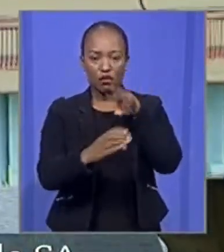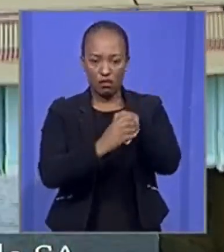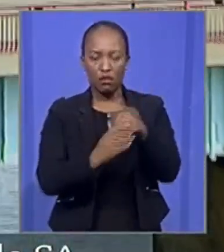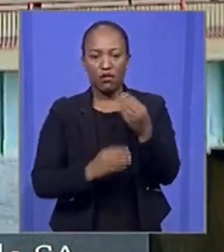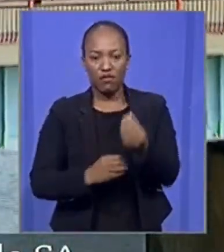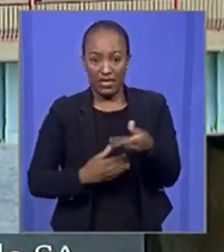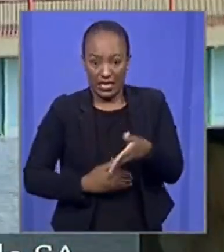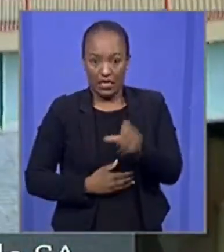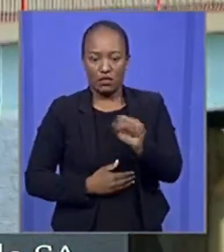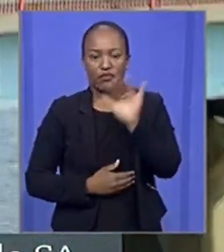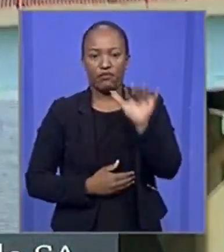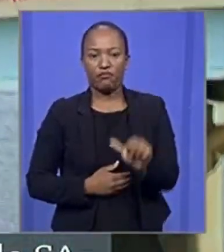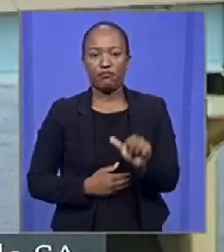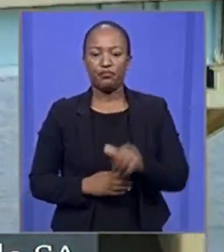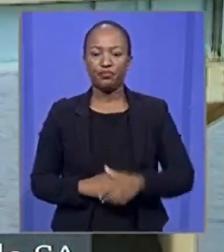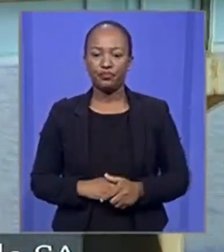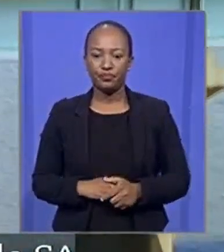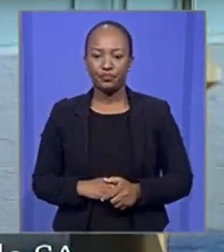South Africa.